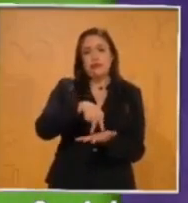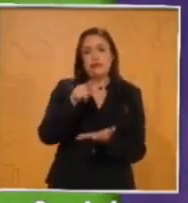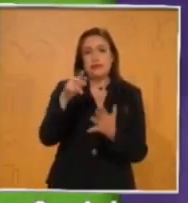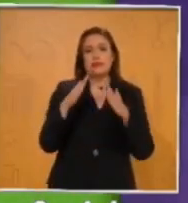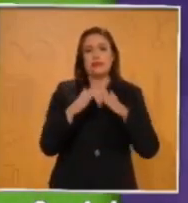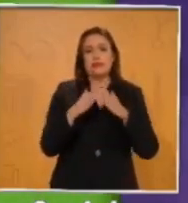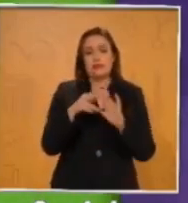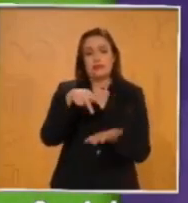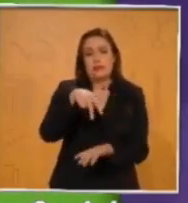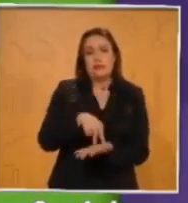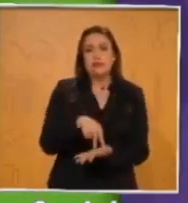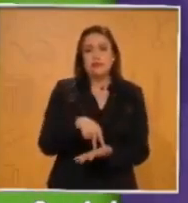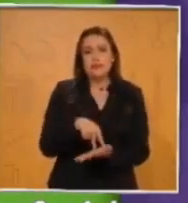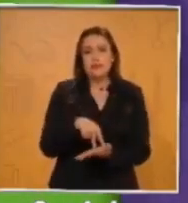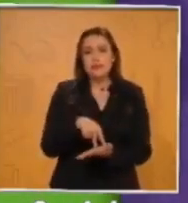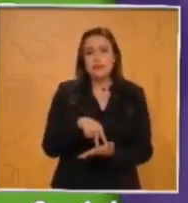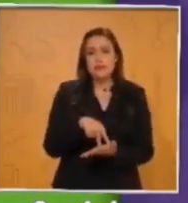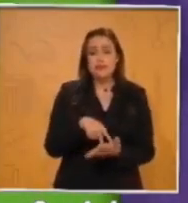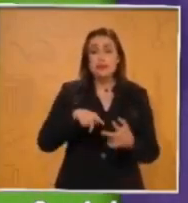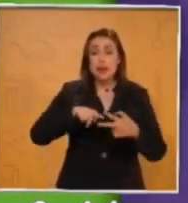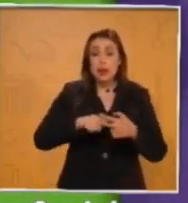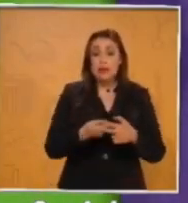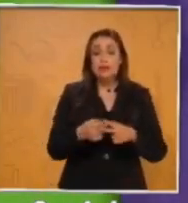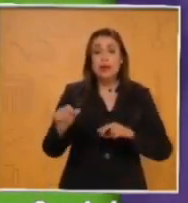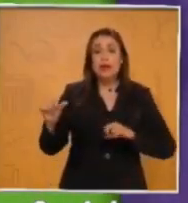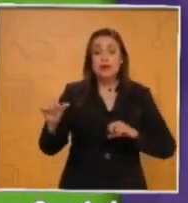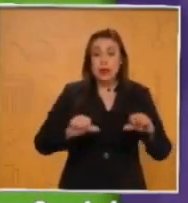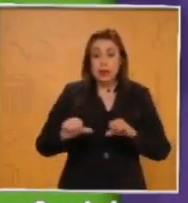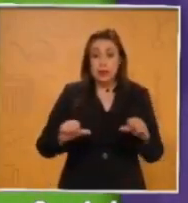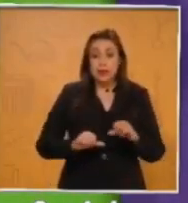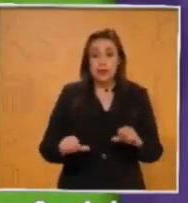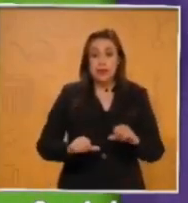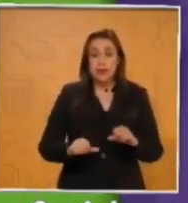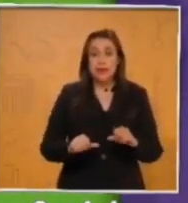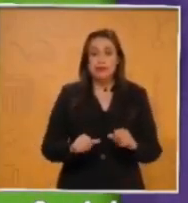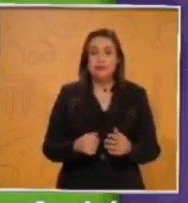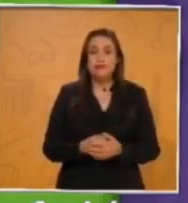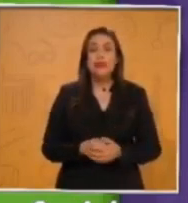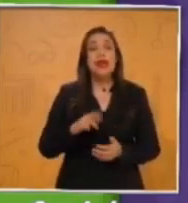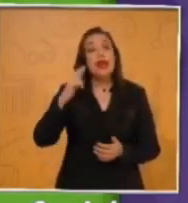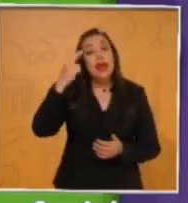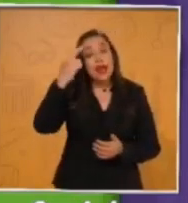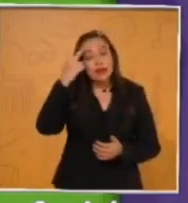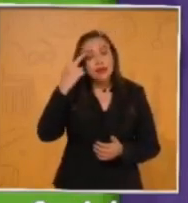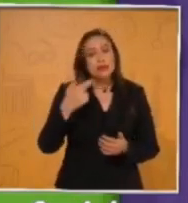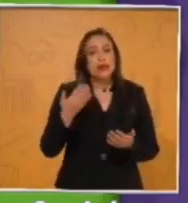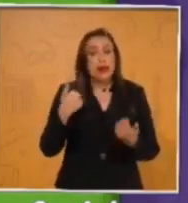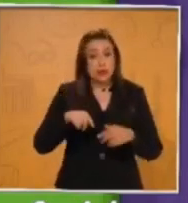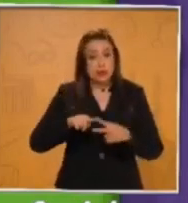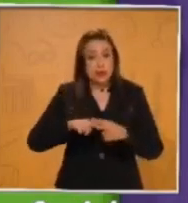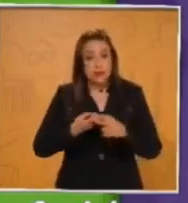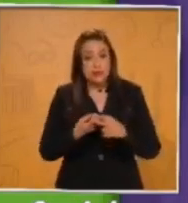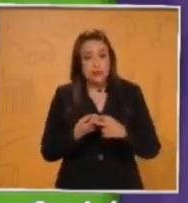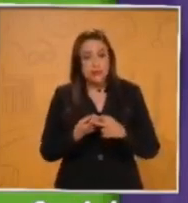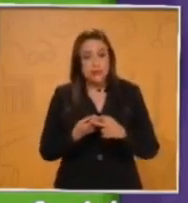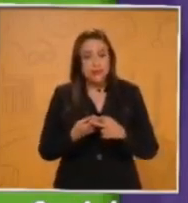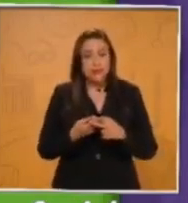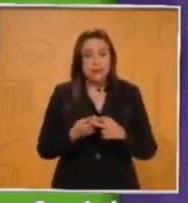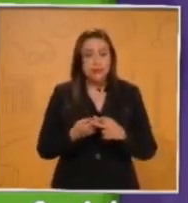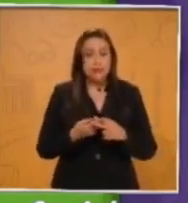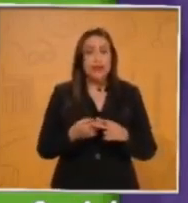Let's start the active pause. Remember that we begin with